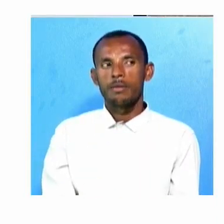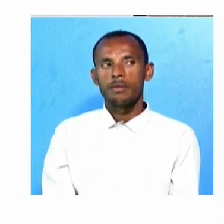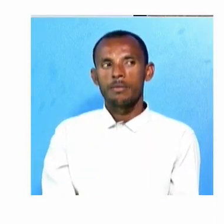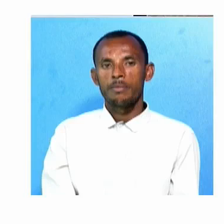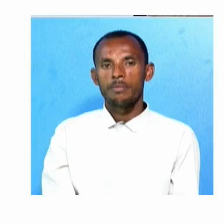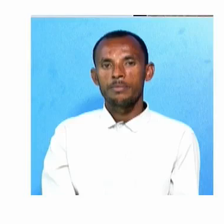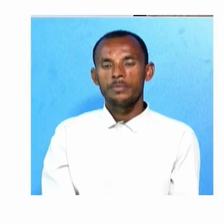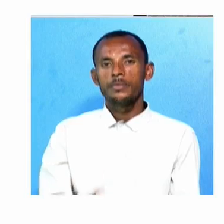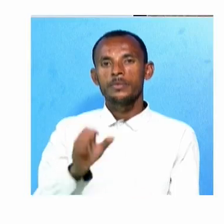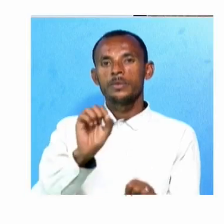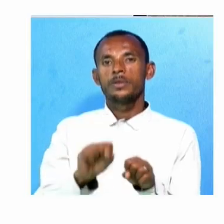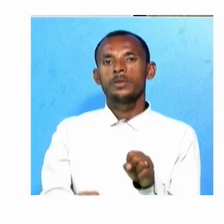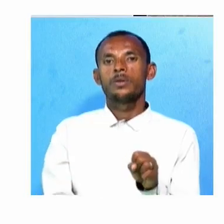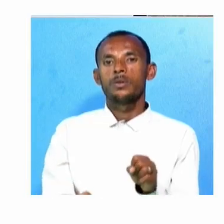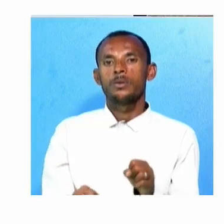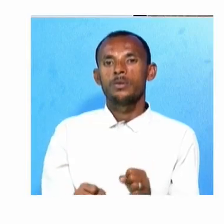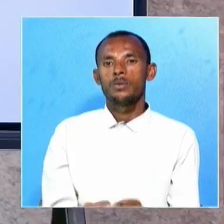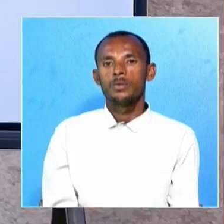So